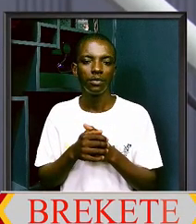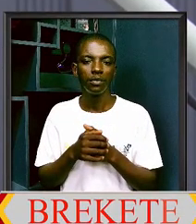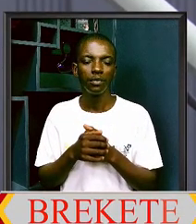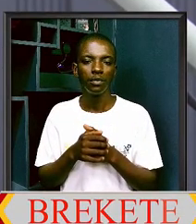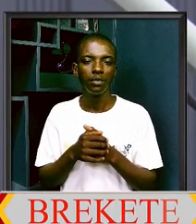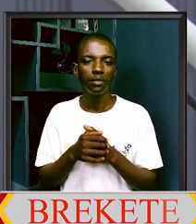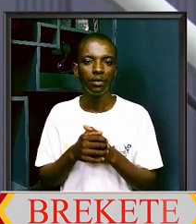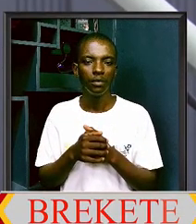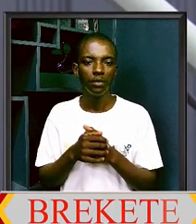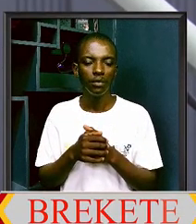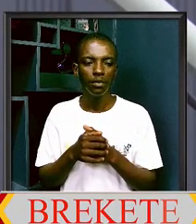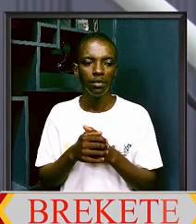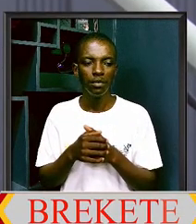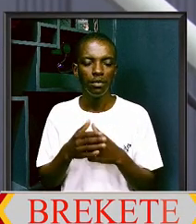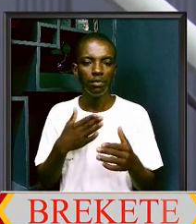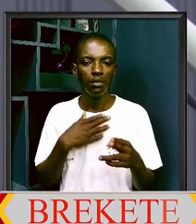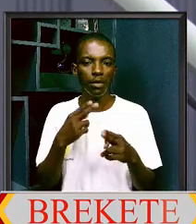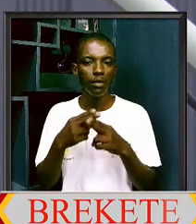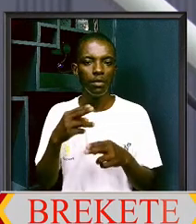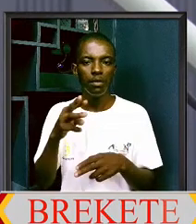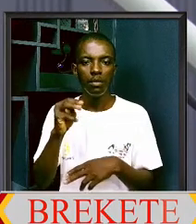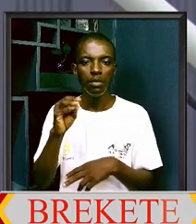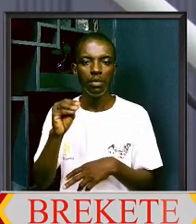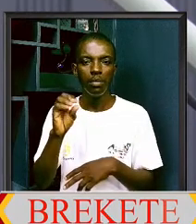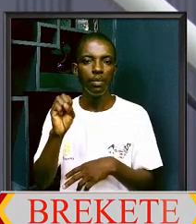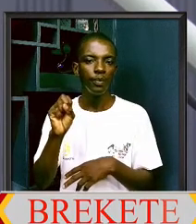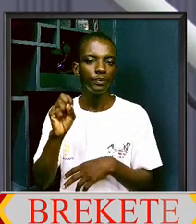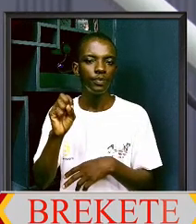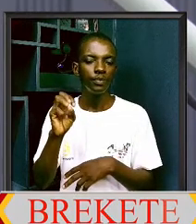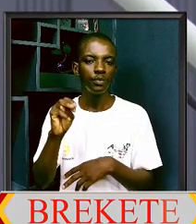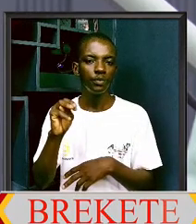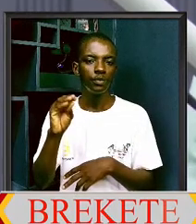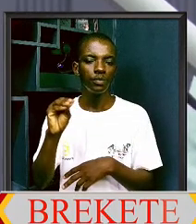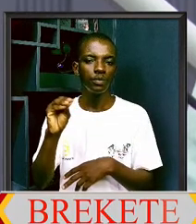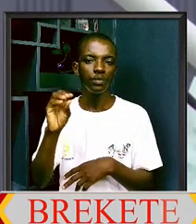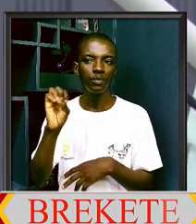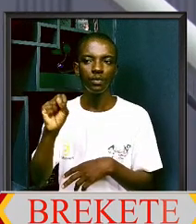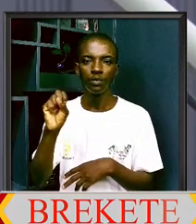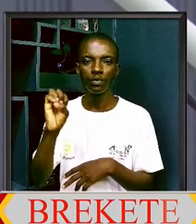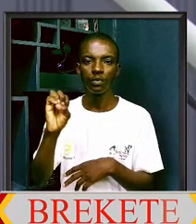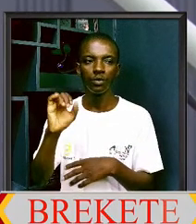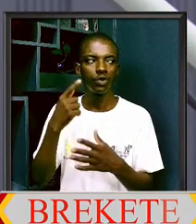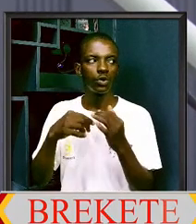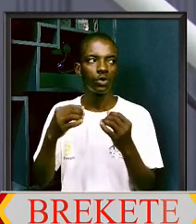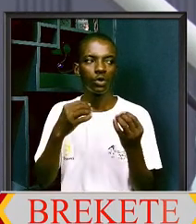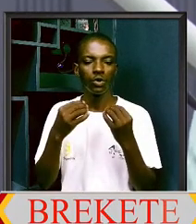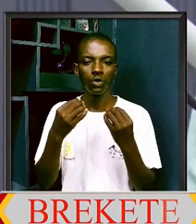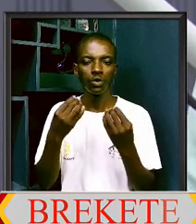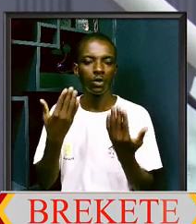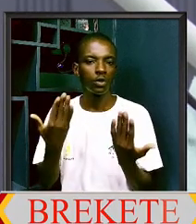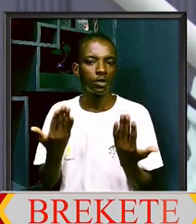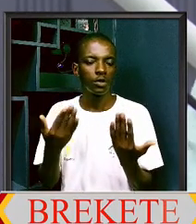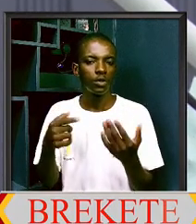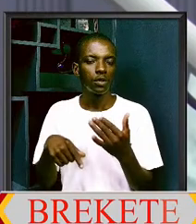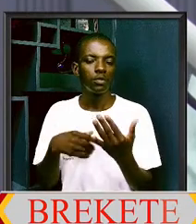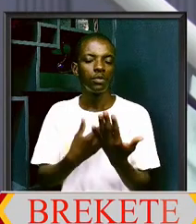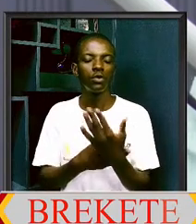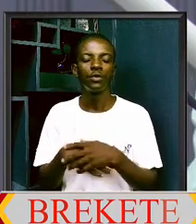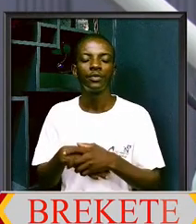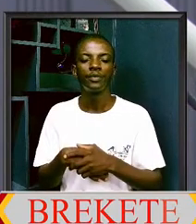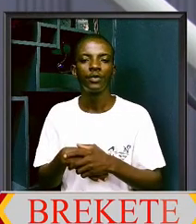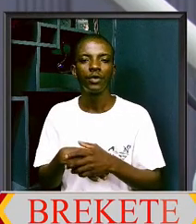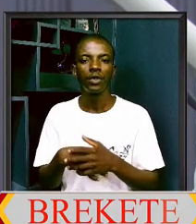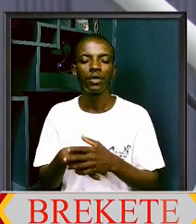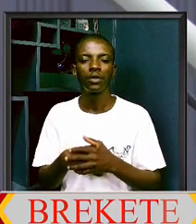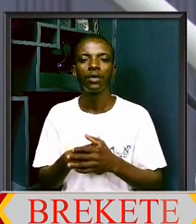telephones my name is Moses okay Moses what your contrib I want